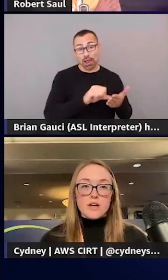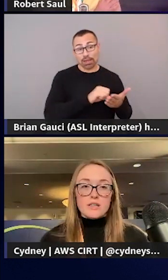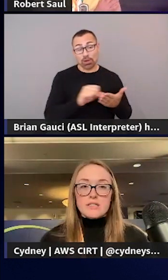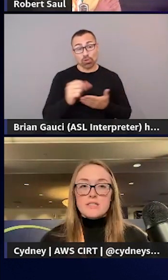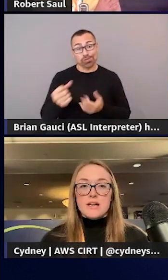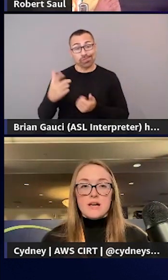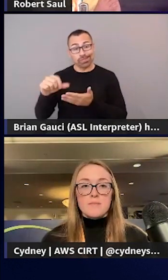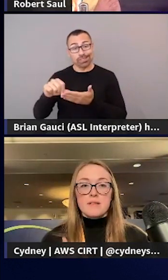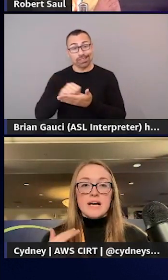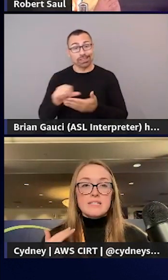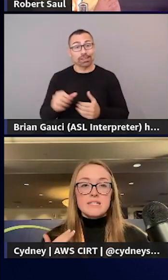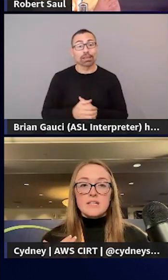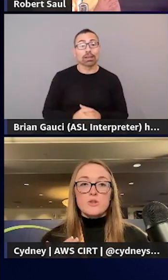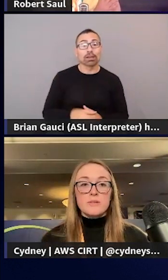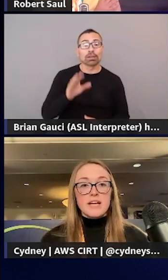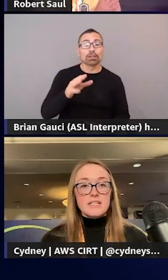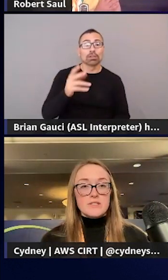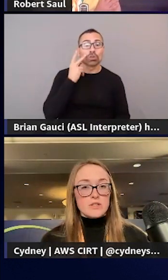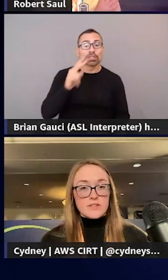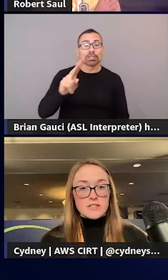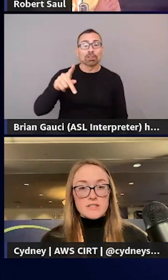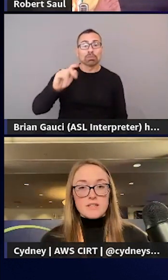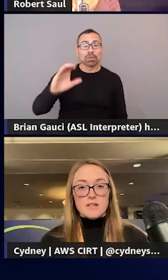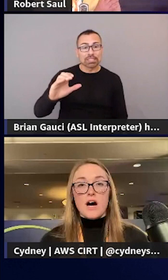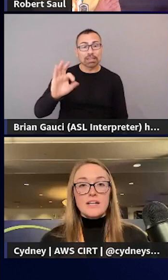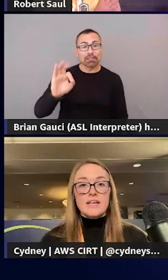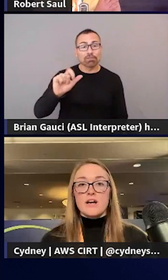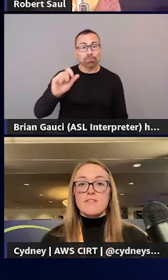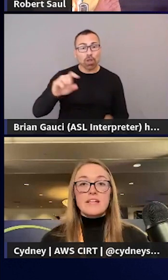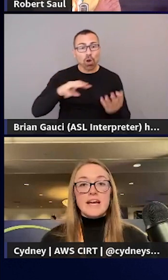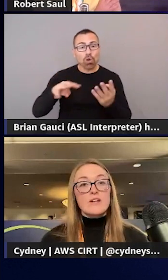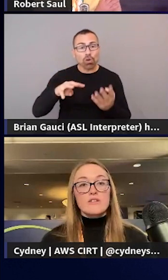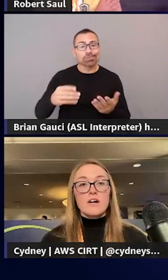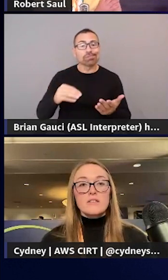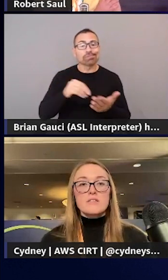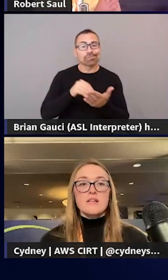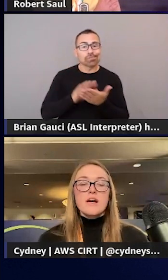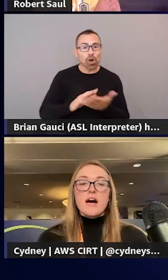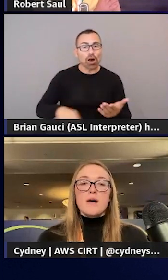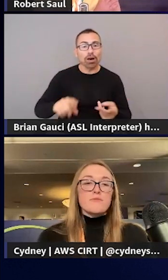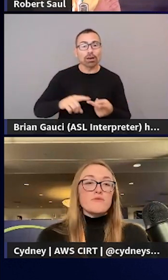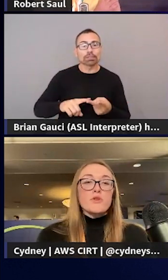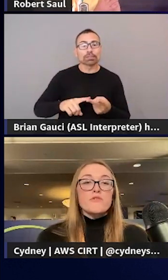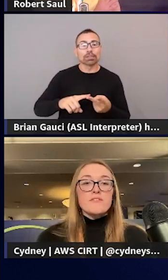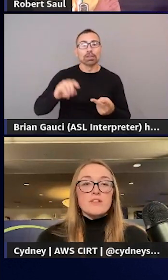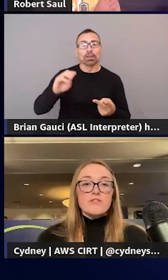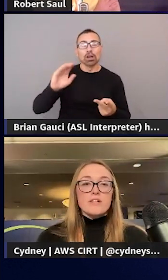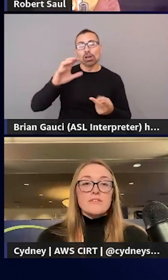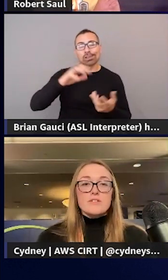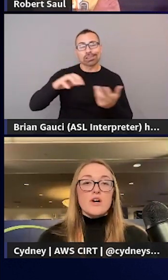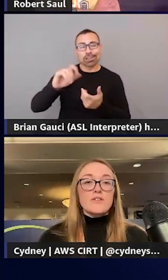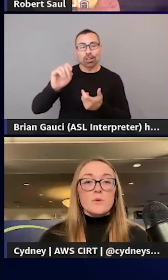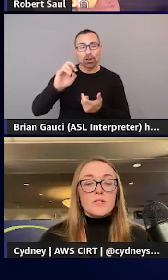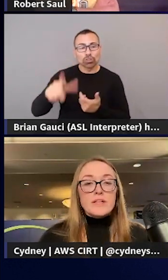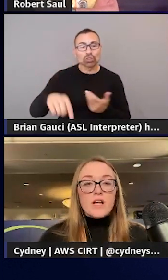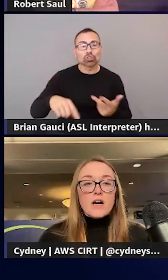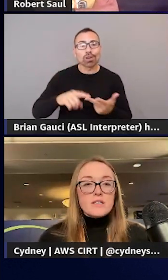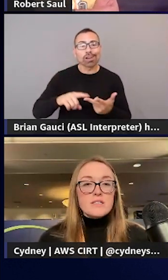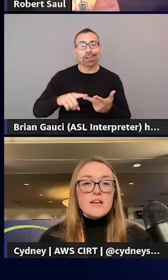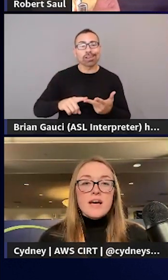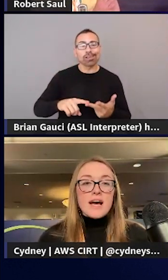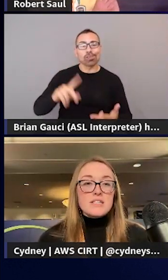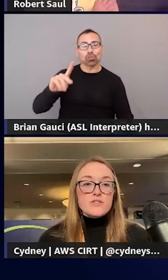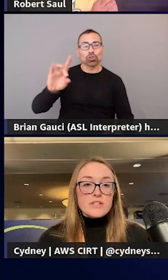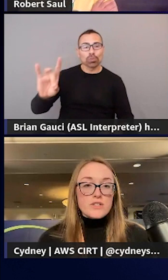CloudTrail logs, Elastic Kubernetes service, audit and authenticator logs, Route 53 resolver query